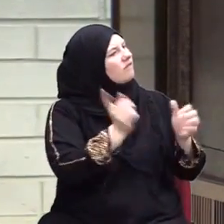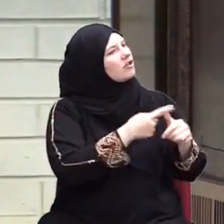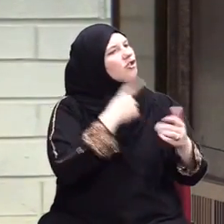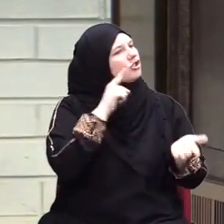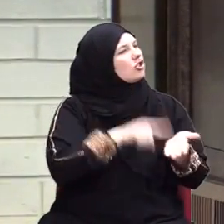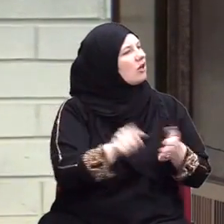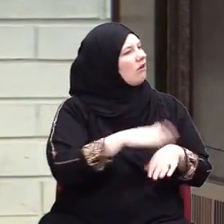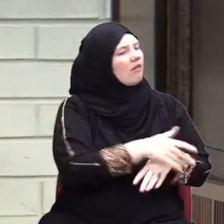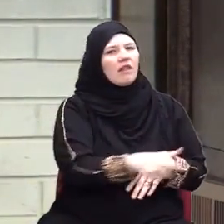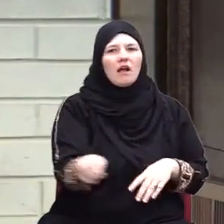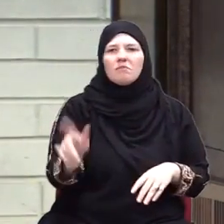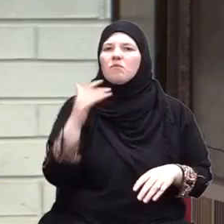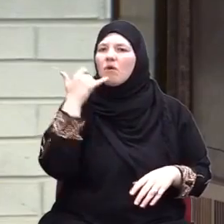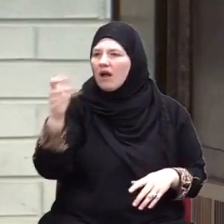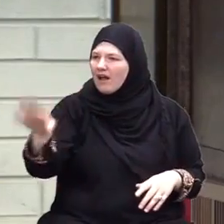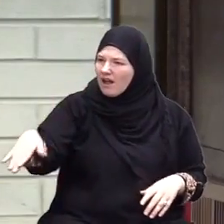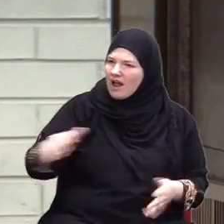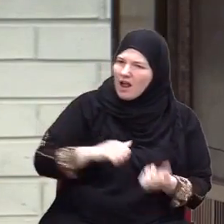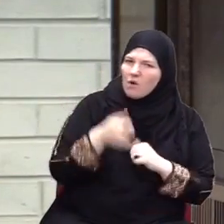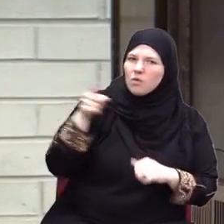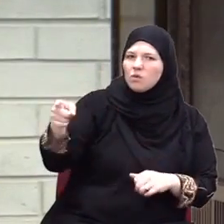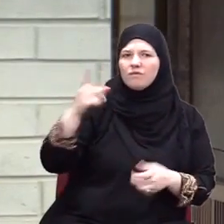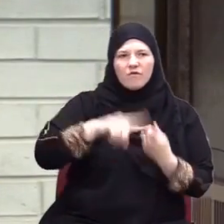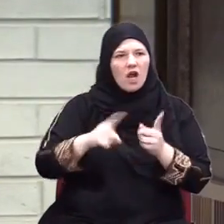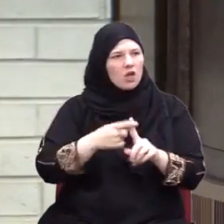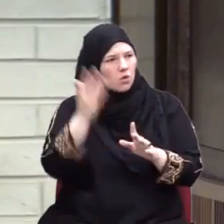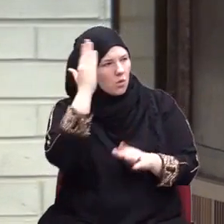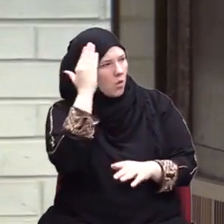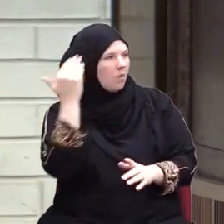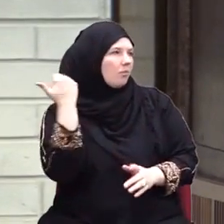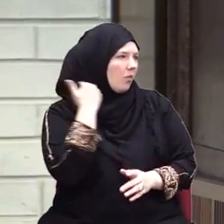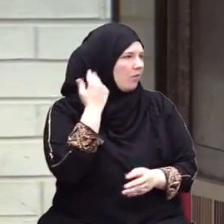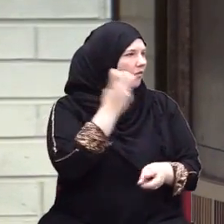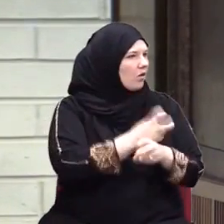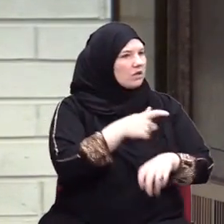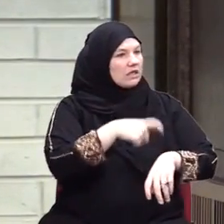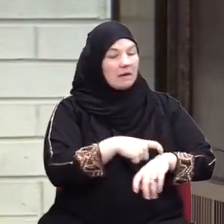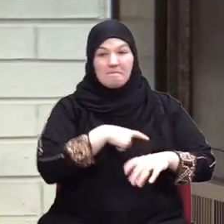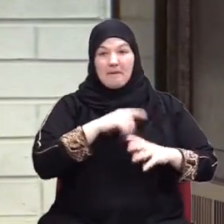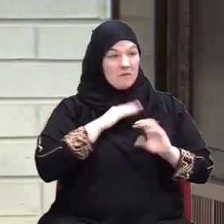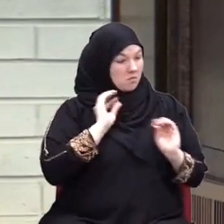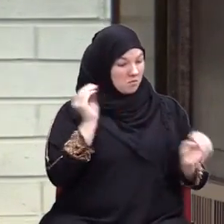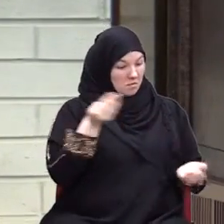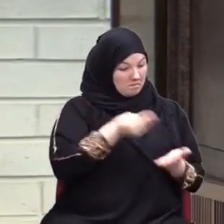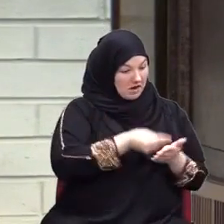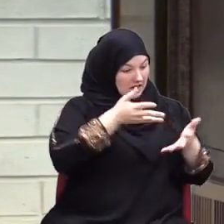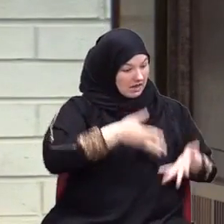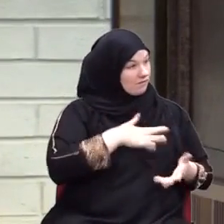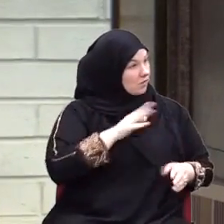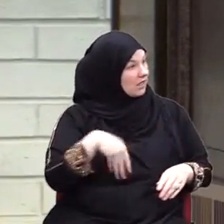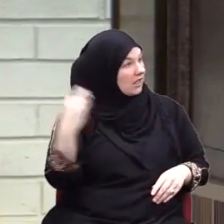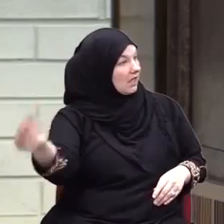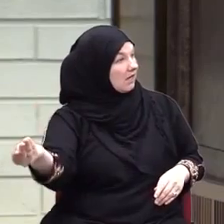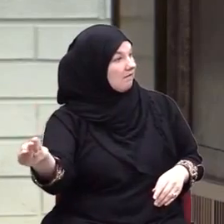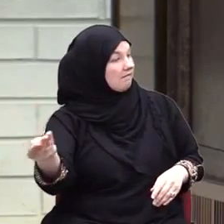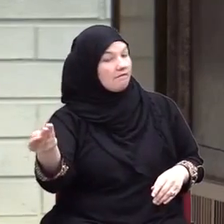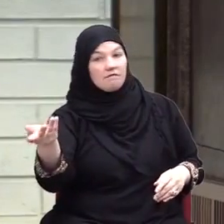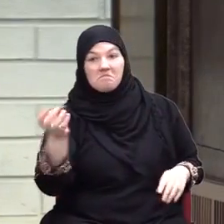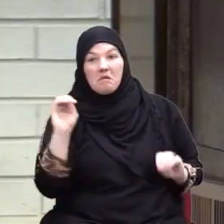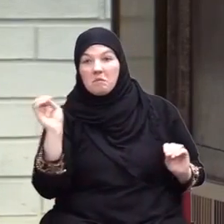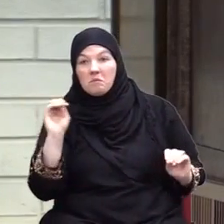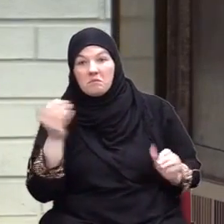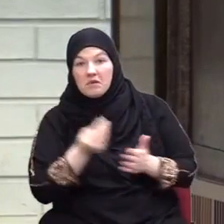if you decided and you found sincerely that you don't have any extra money to give, as the hadith would